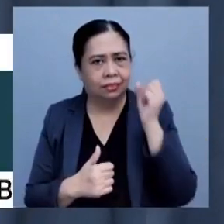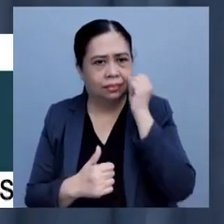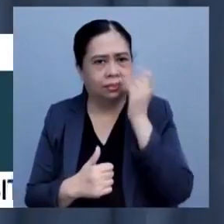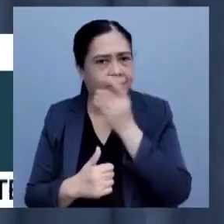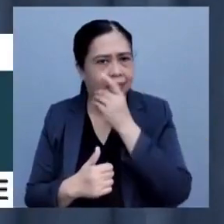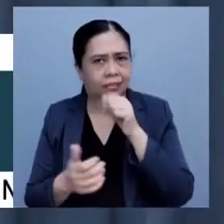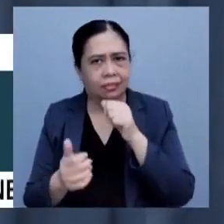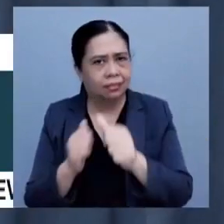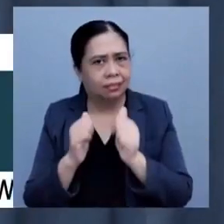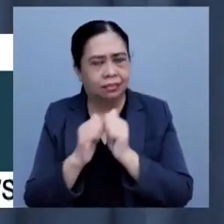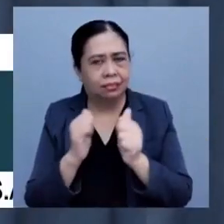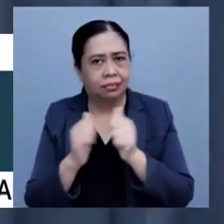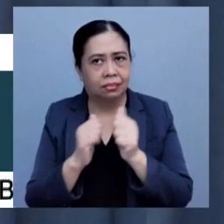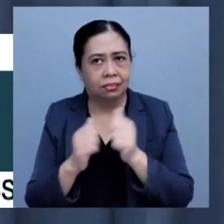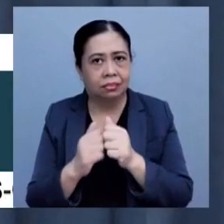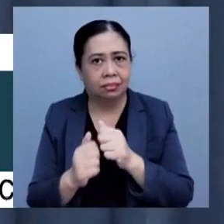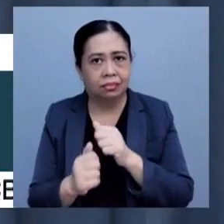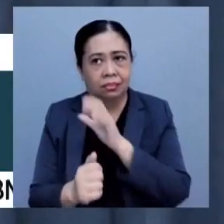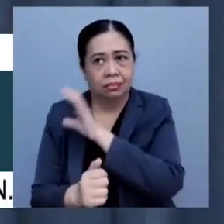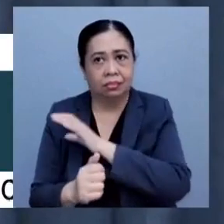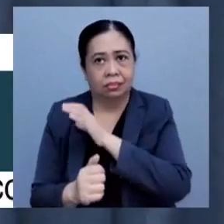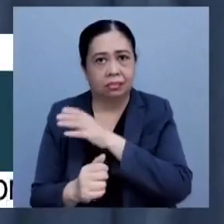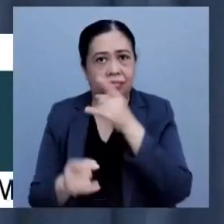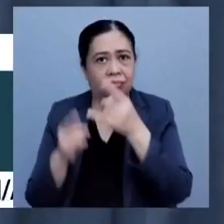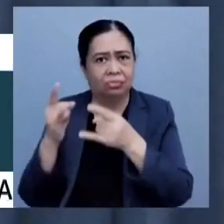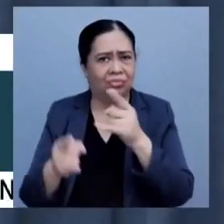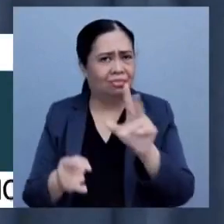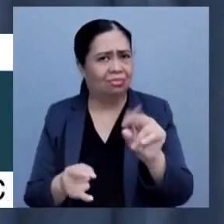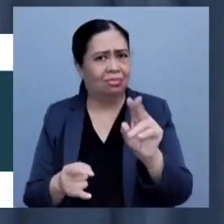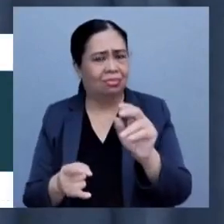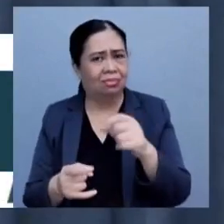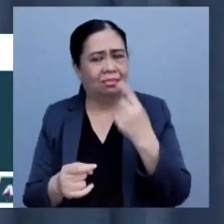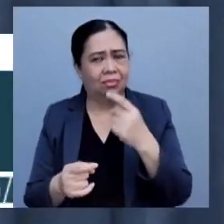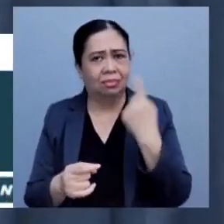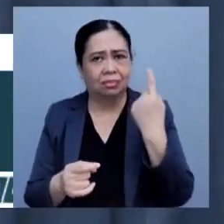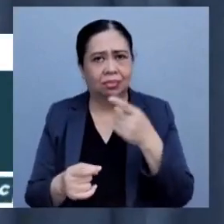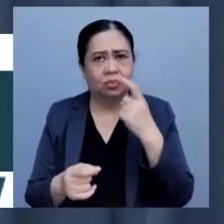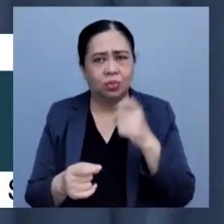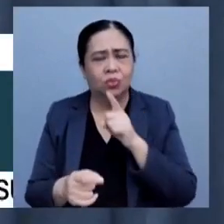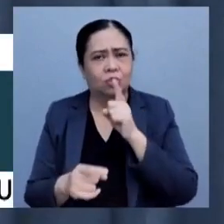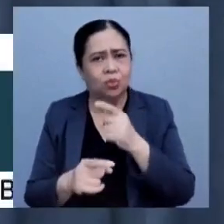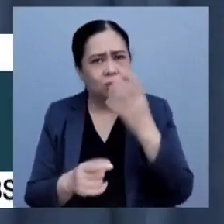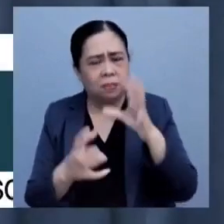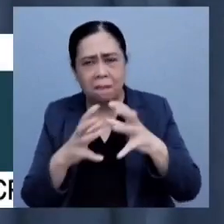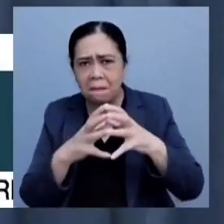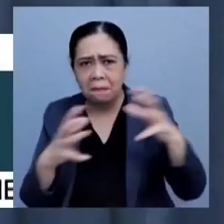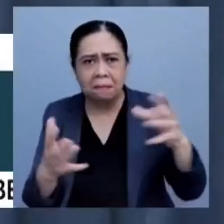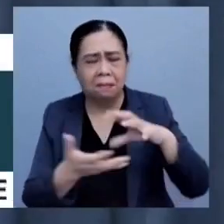pagbanat sa personahe ni VP Sara. Pagbanat siya dun sa sobrang laking